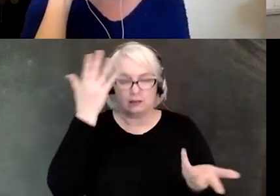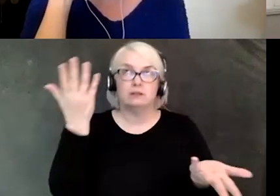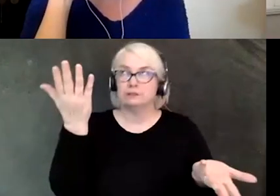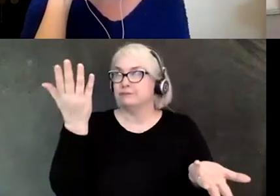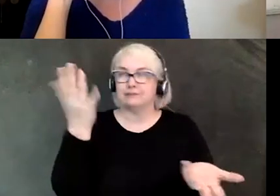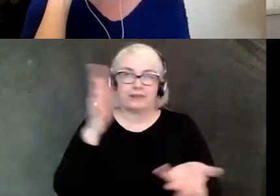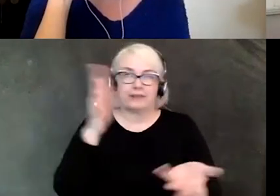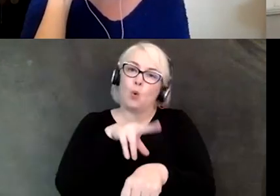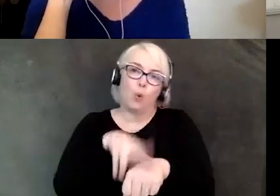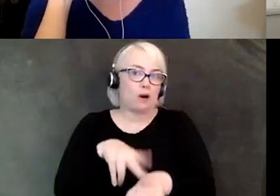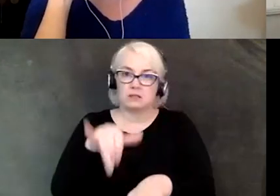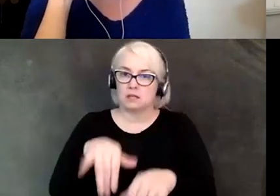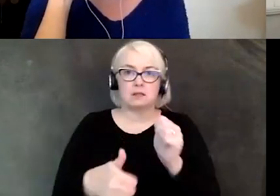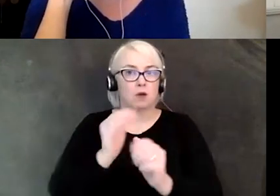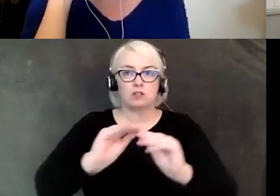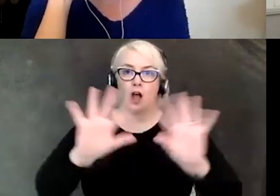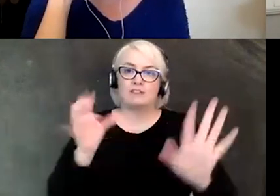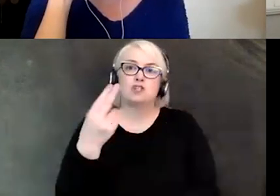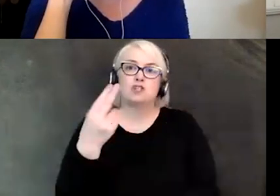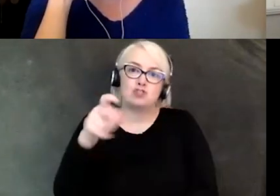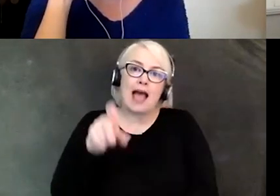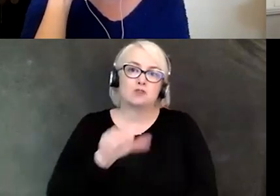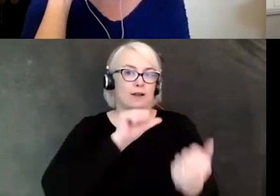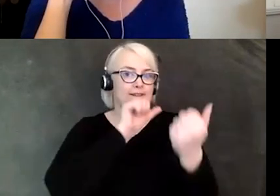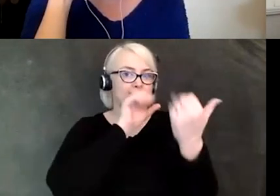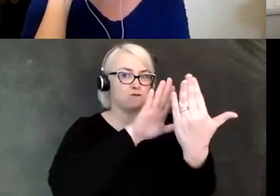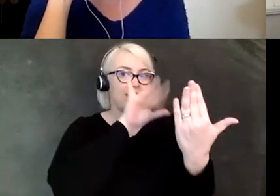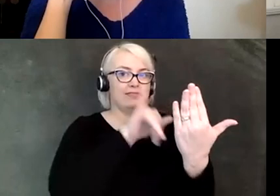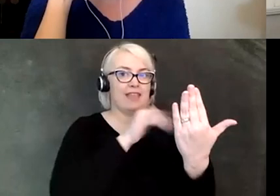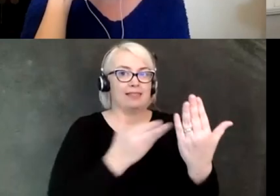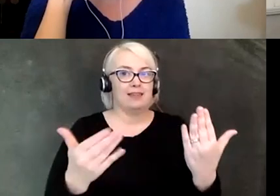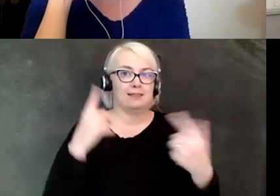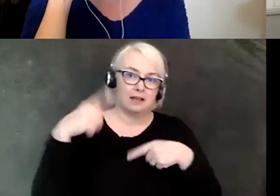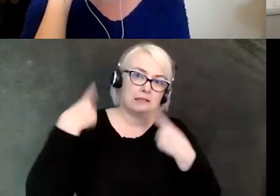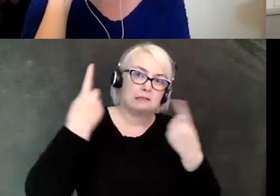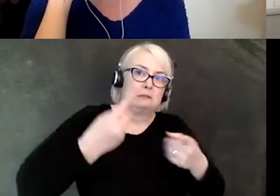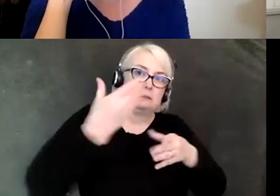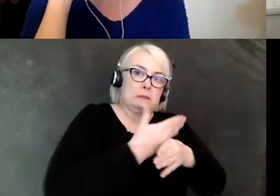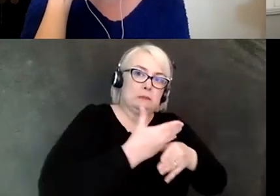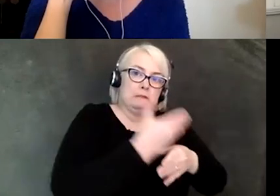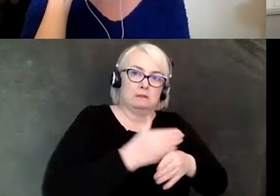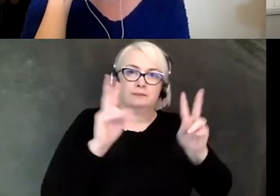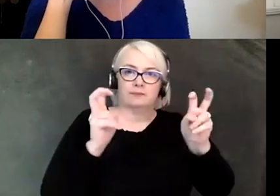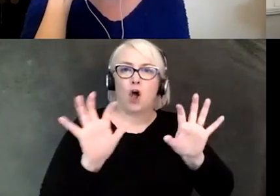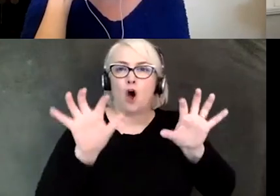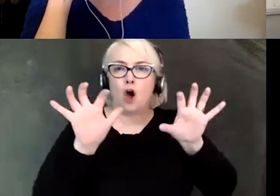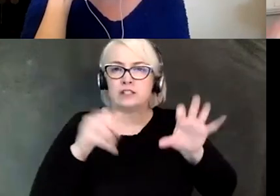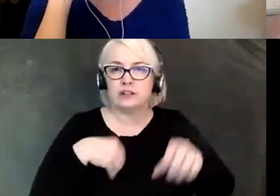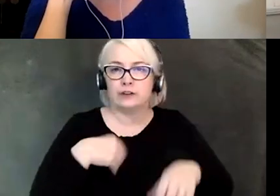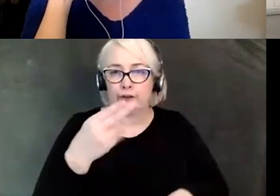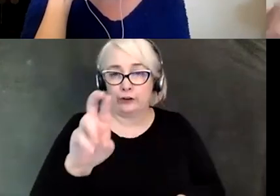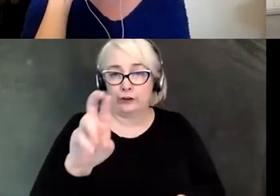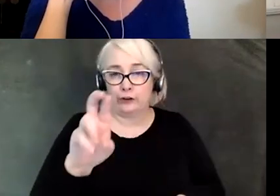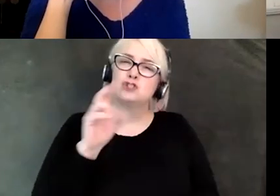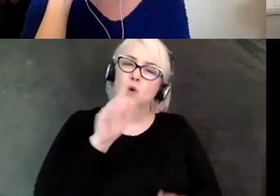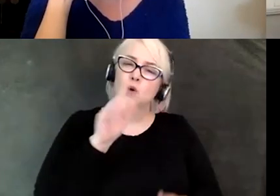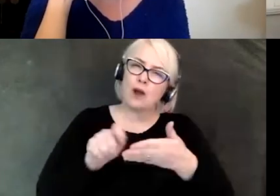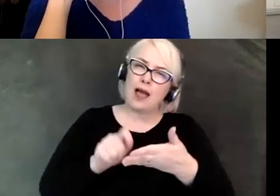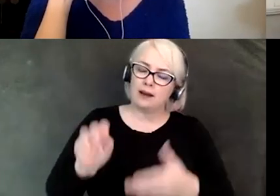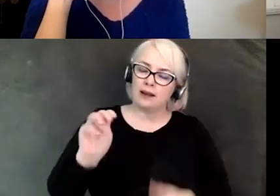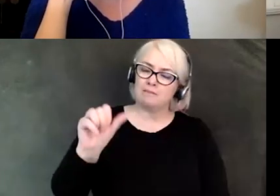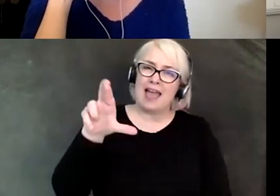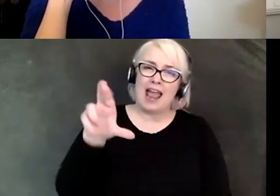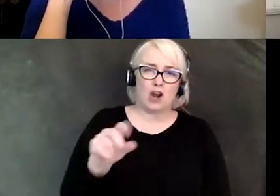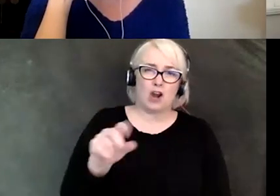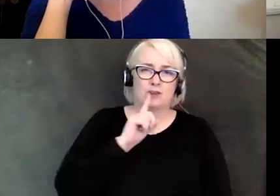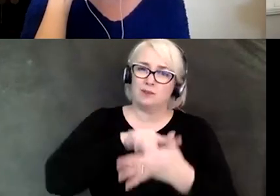ending. She has to confront the thing that's haunted her. But again, I think like, it's just, so I would say writing mayor was the aggregate of a number of things. My